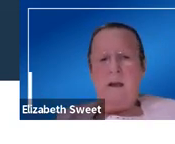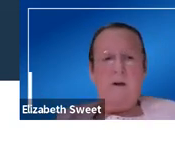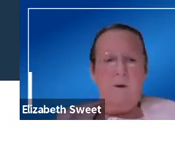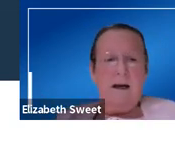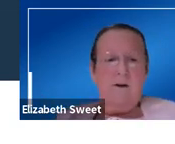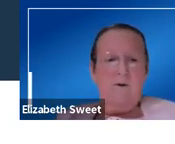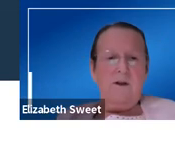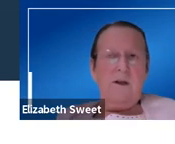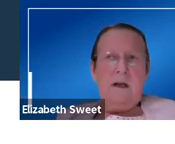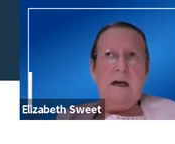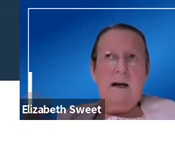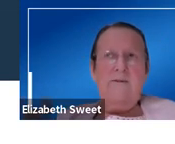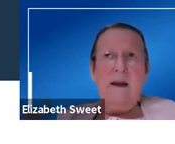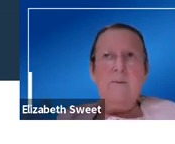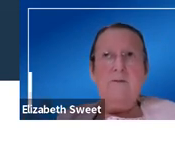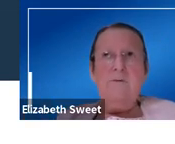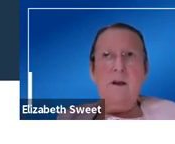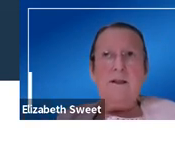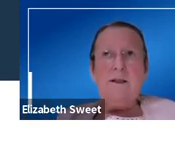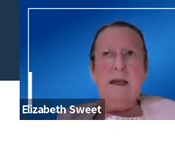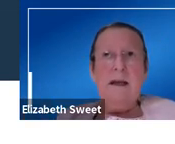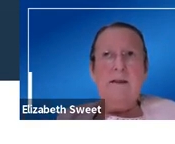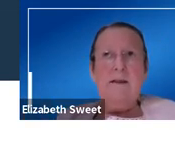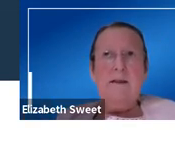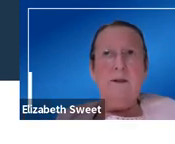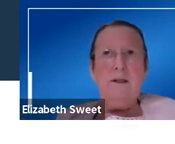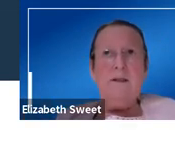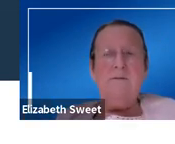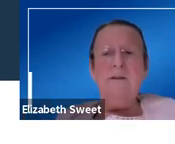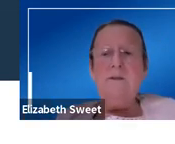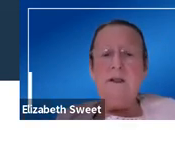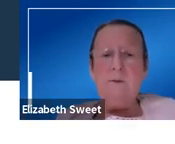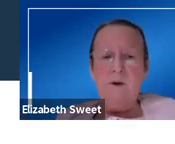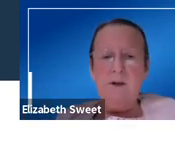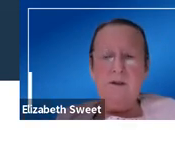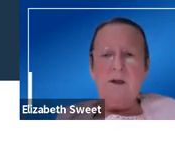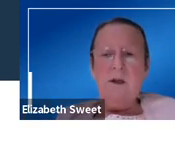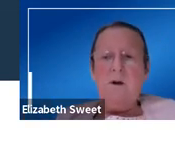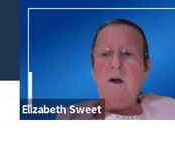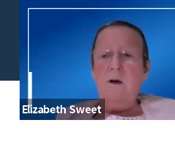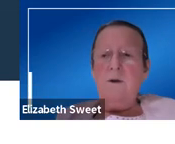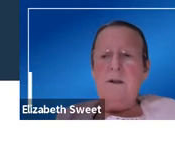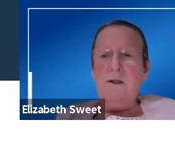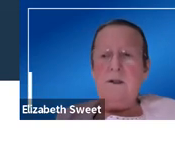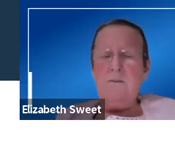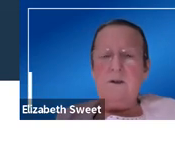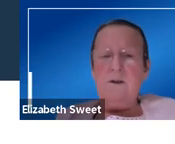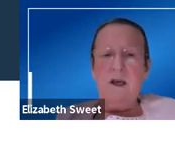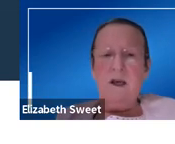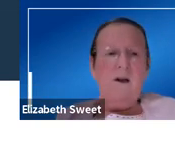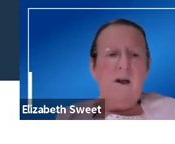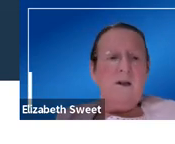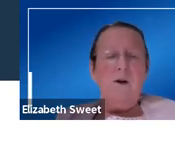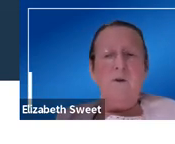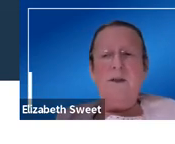around family voice and the importance of lived experience within systems of